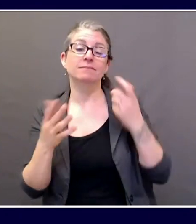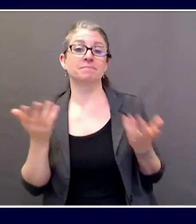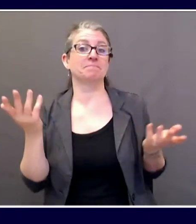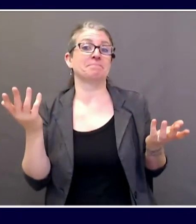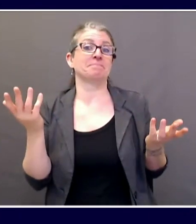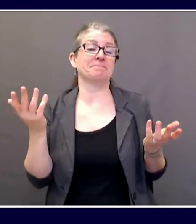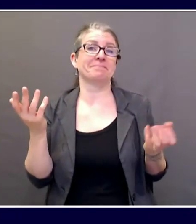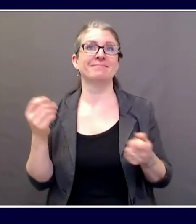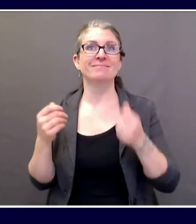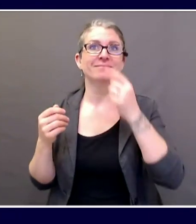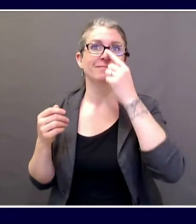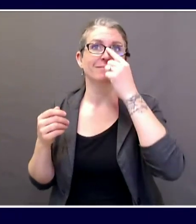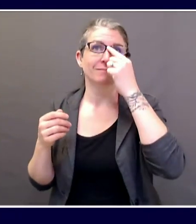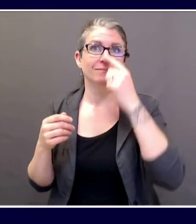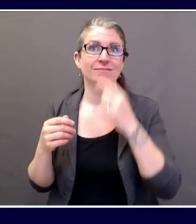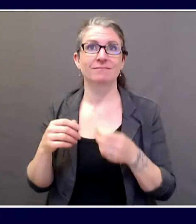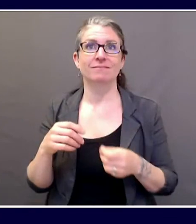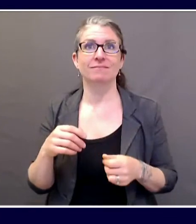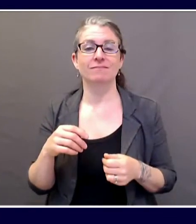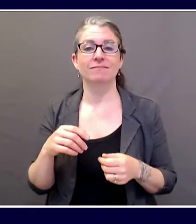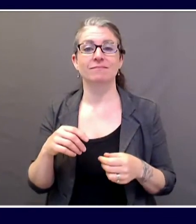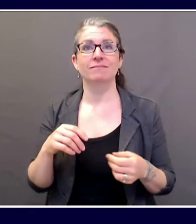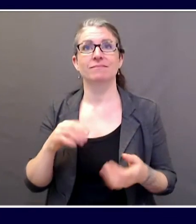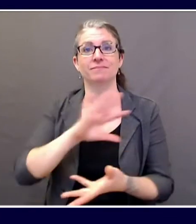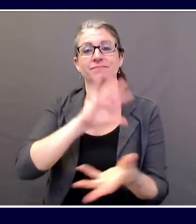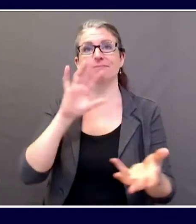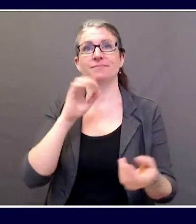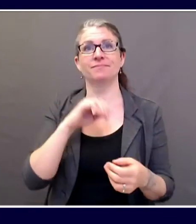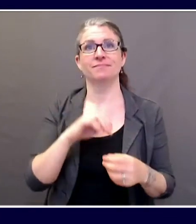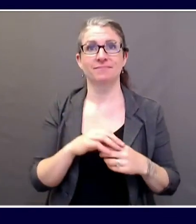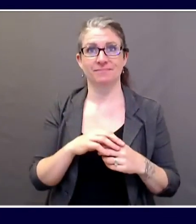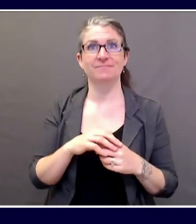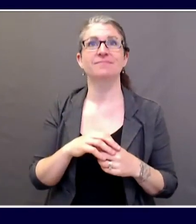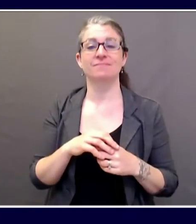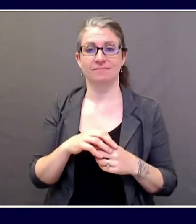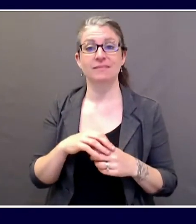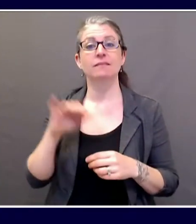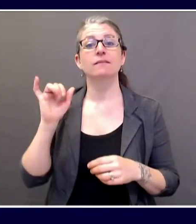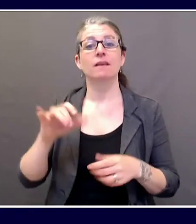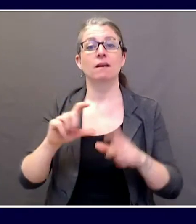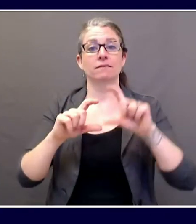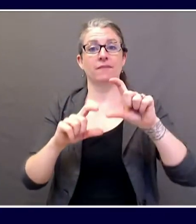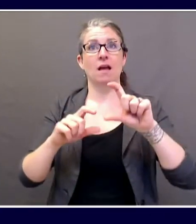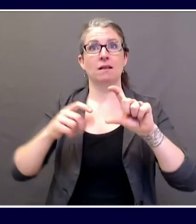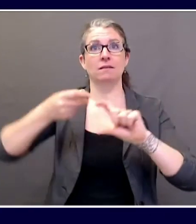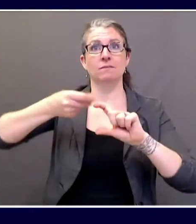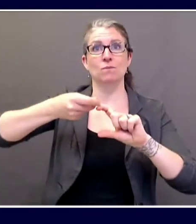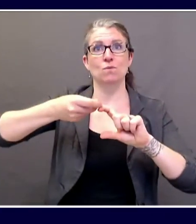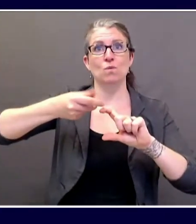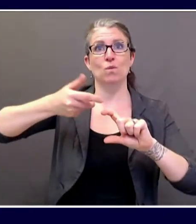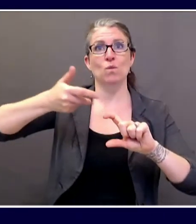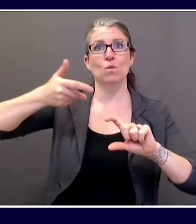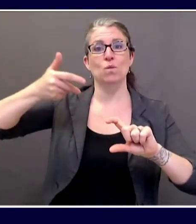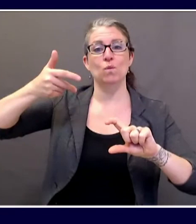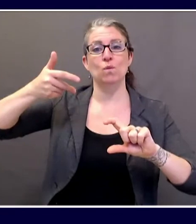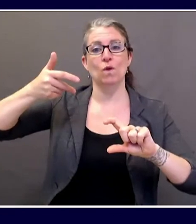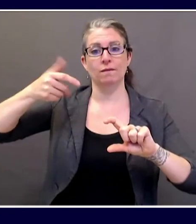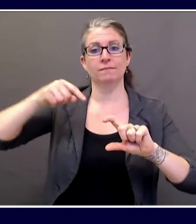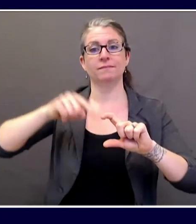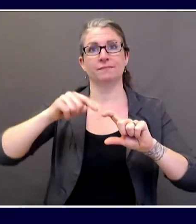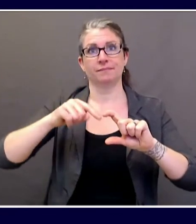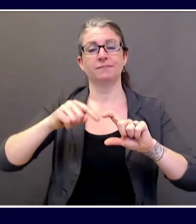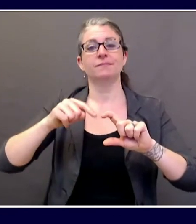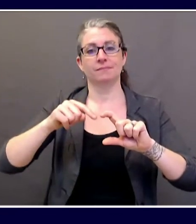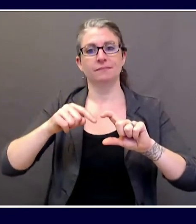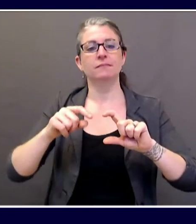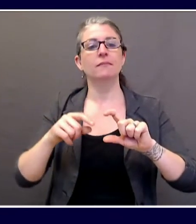days between when a vial can be opened. Again, sites are shifting vials around, and there's X number of days or